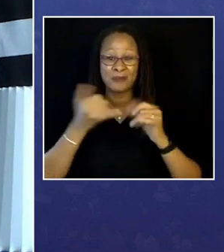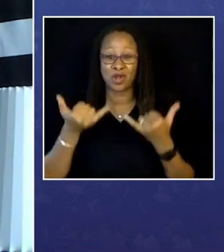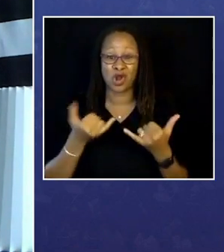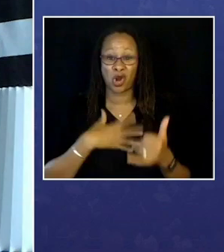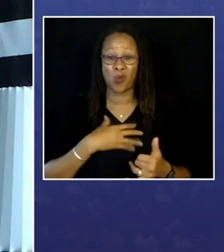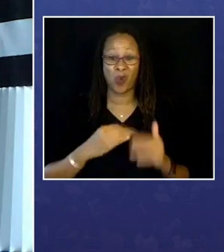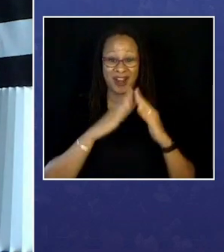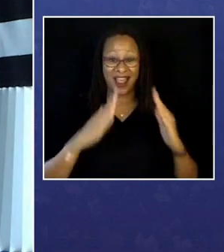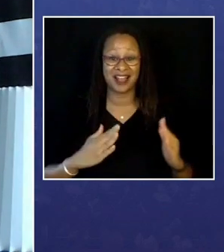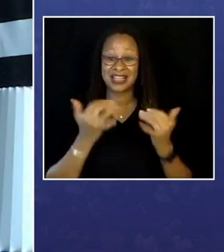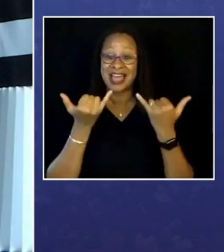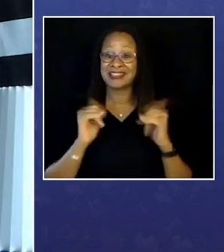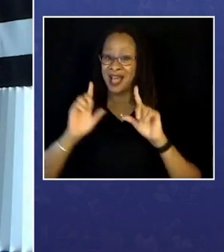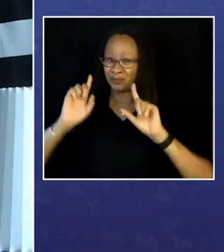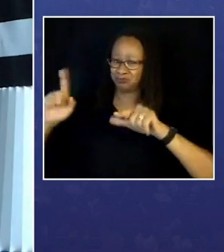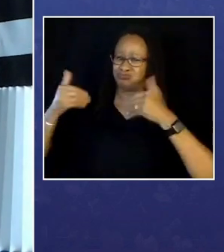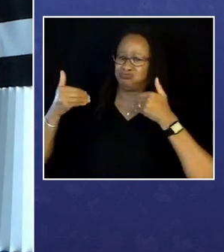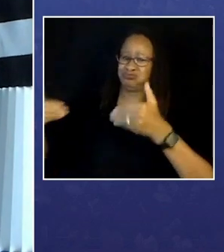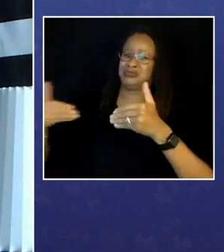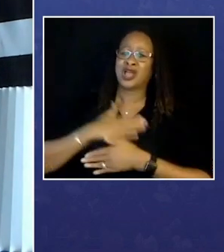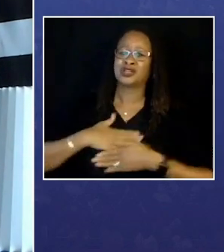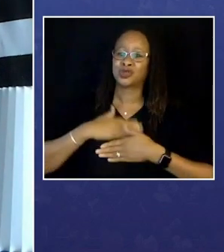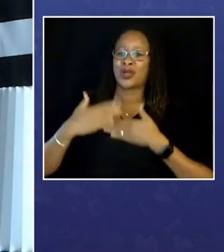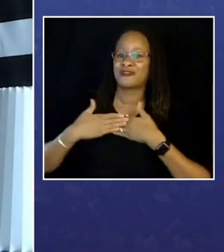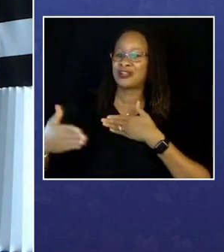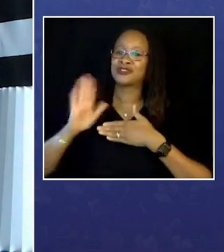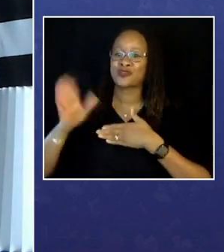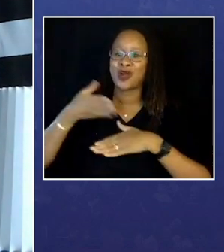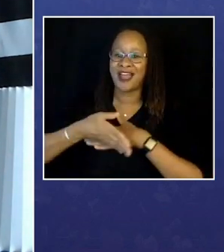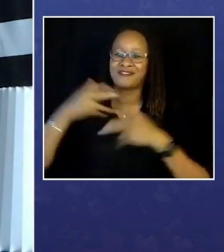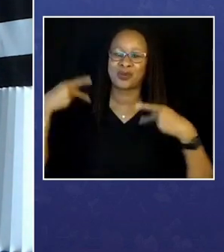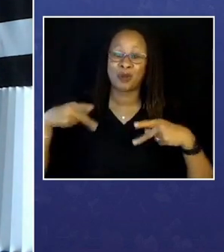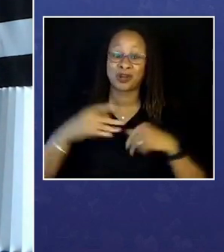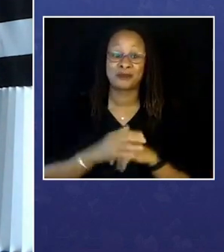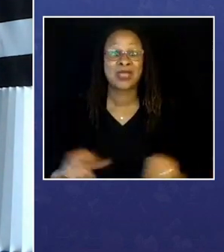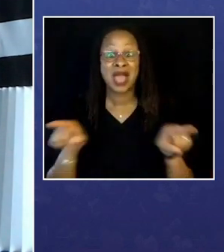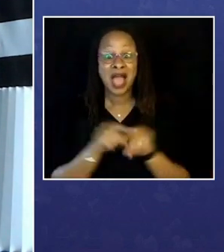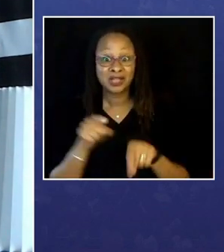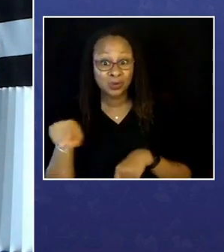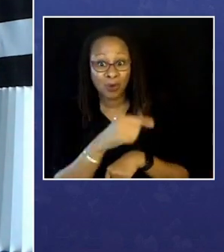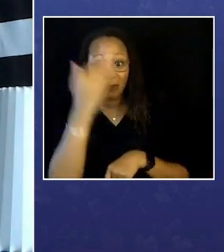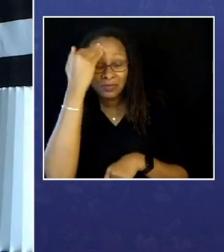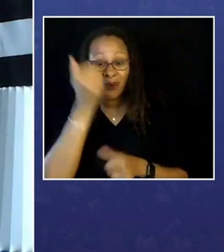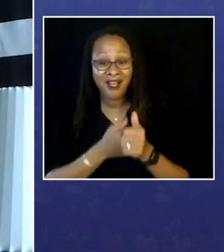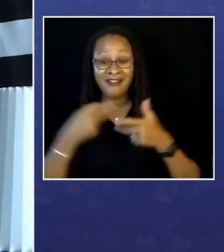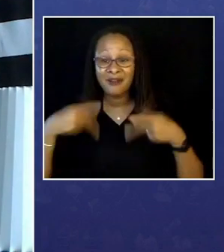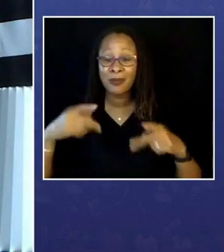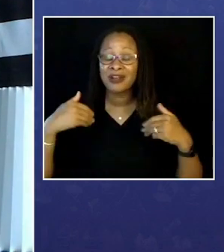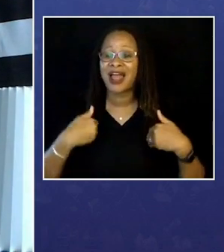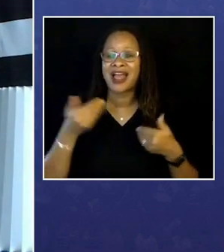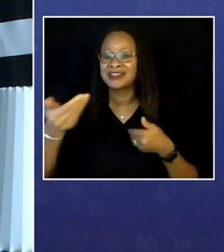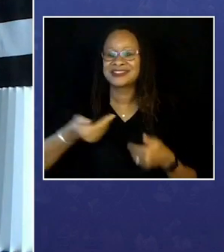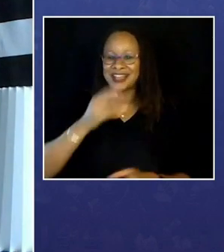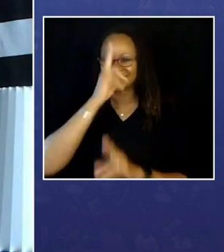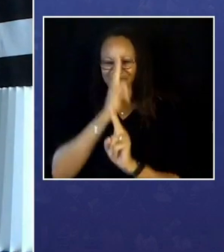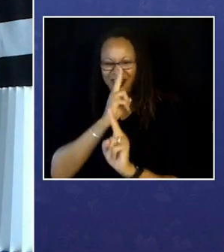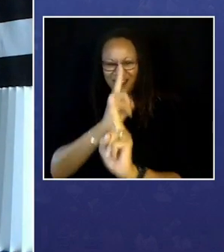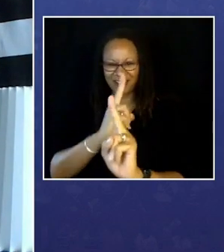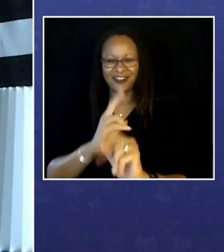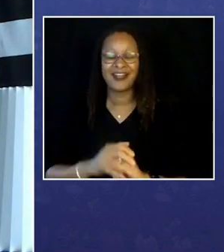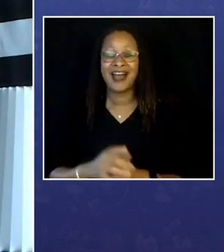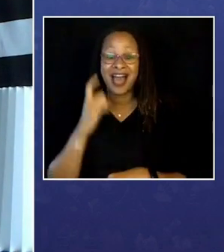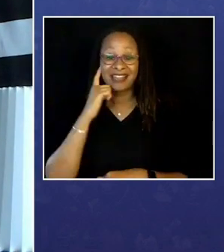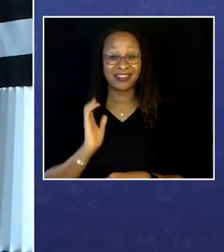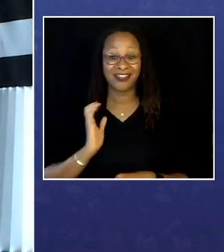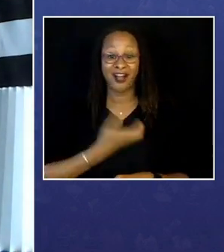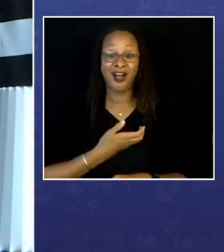the current White House. Now go enjoy the rest of your after party. Now, as you all know, every party has its guest of honor,